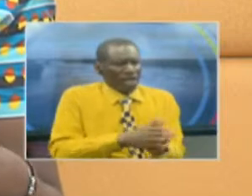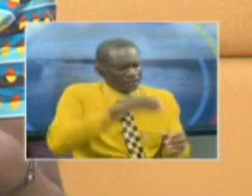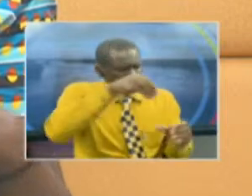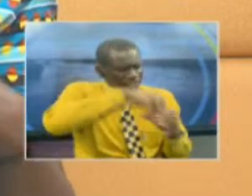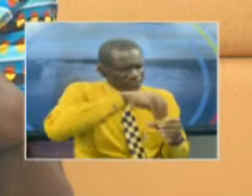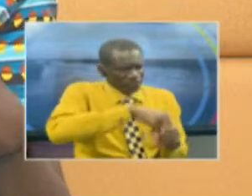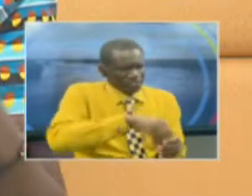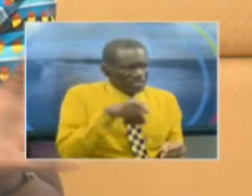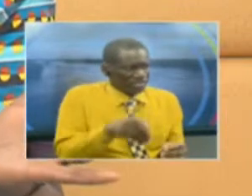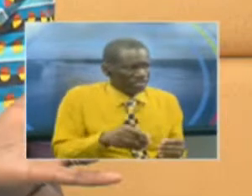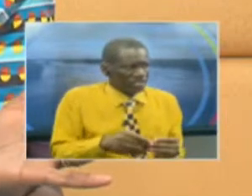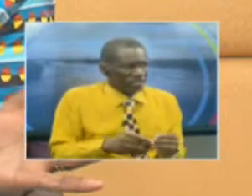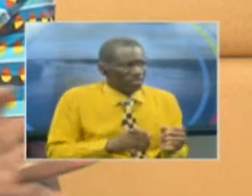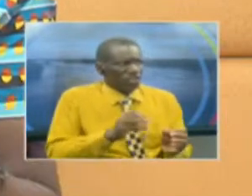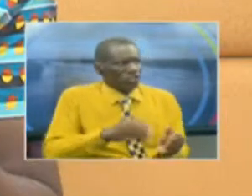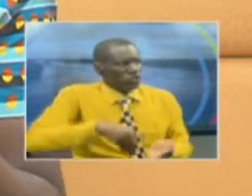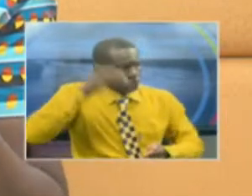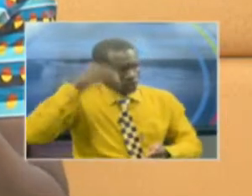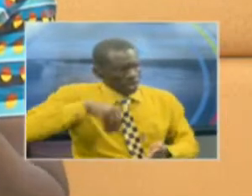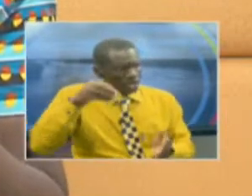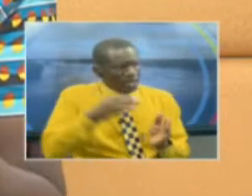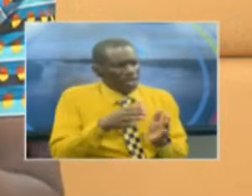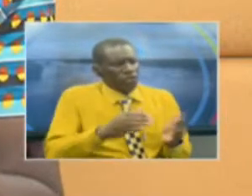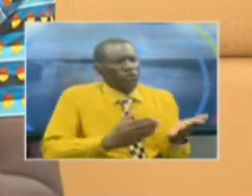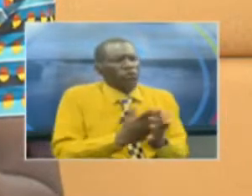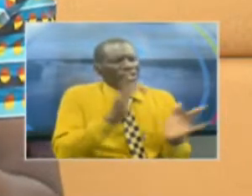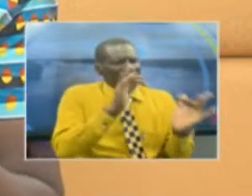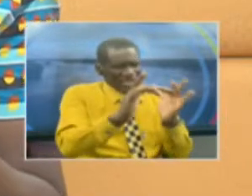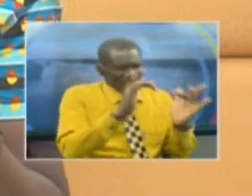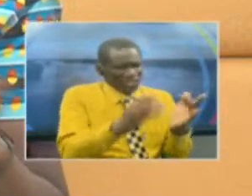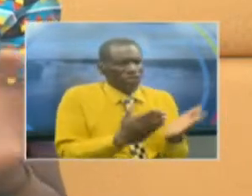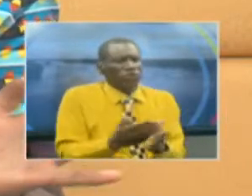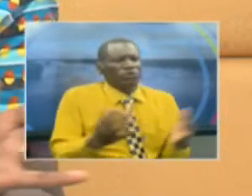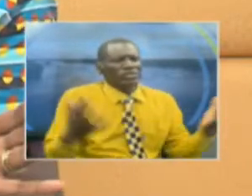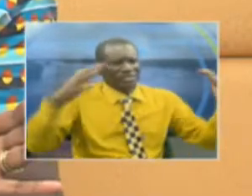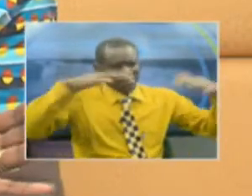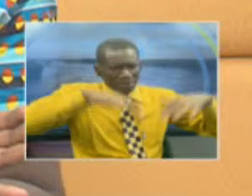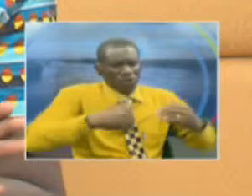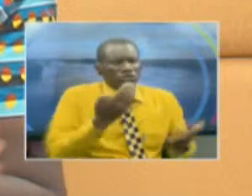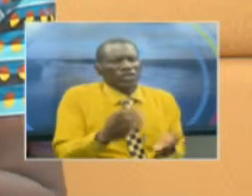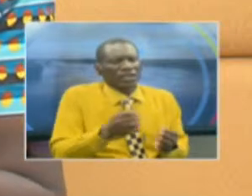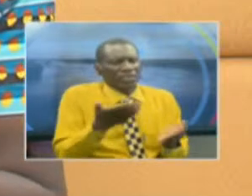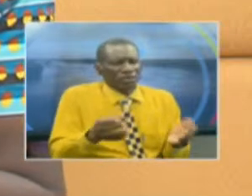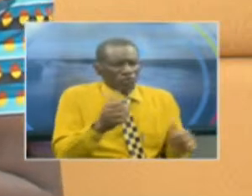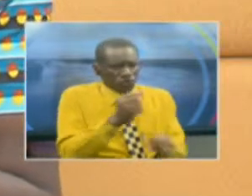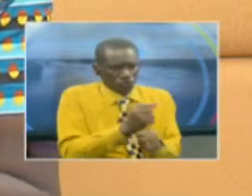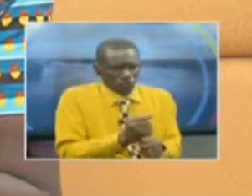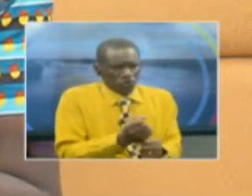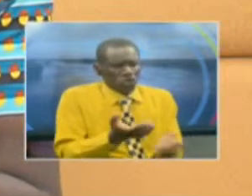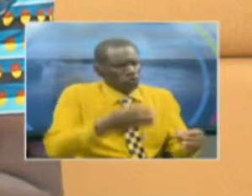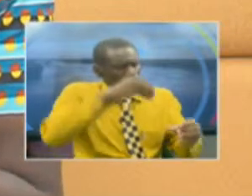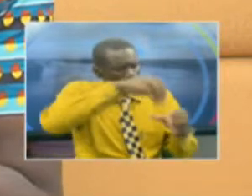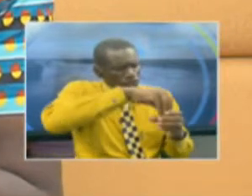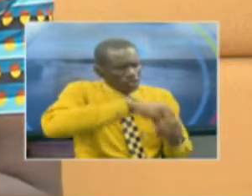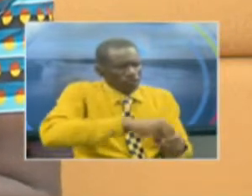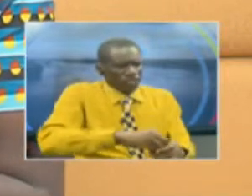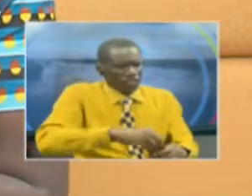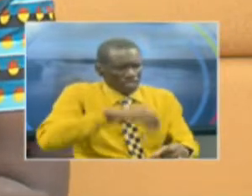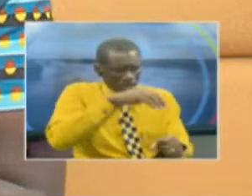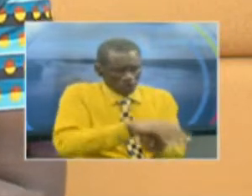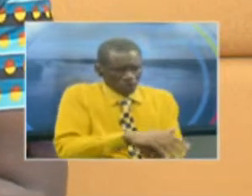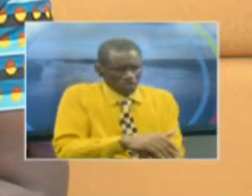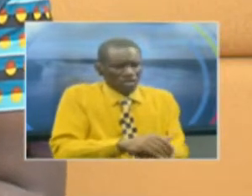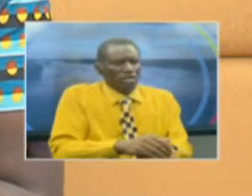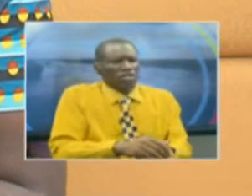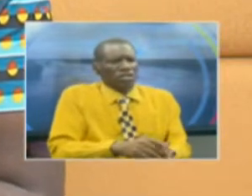them, whether they will learn on the internet or do seminars or whatever they do. They need to invest in them heavily so that while there's